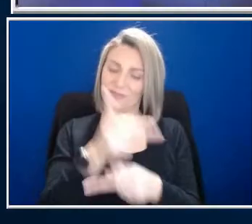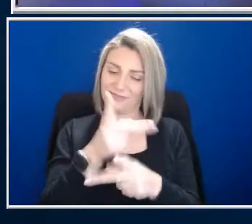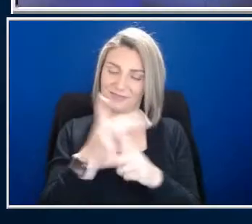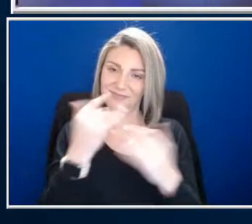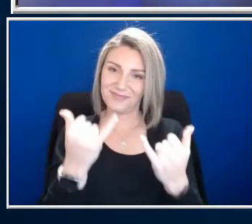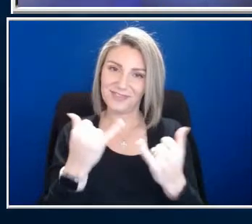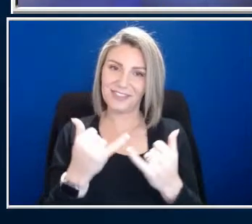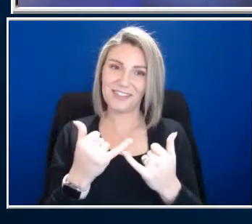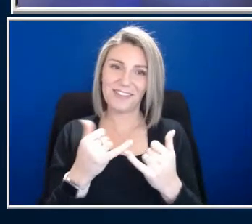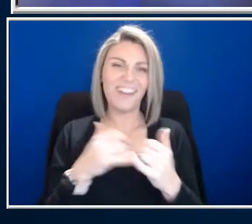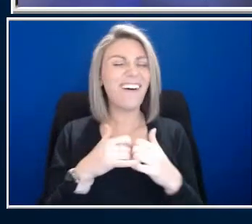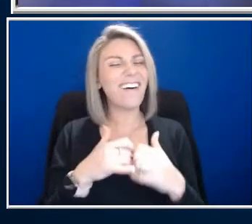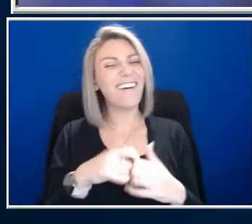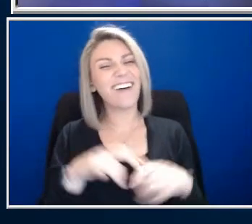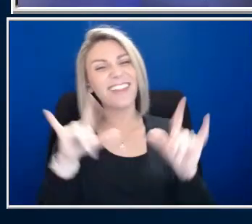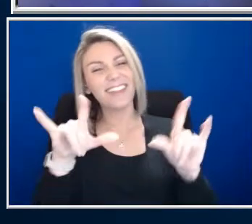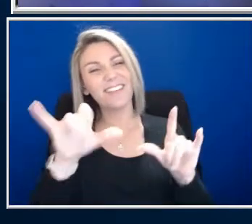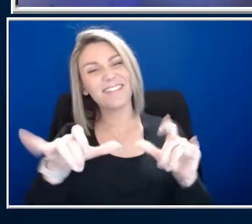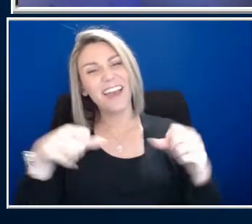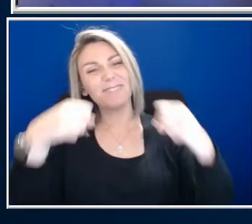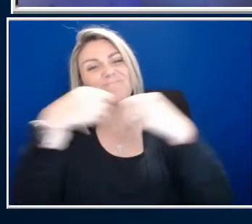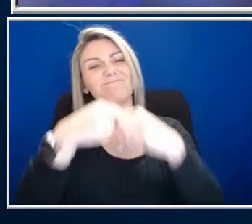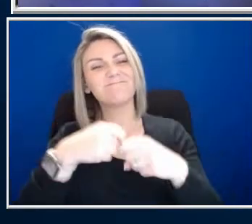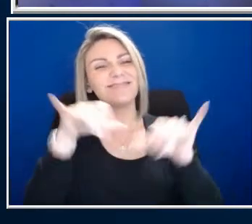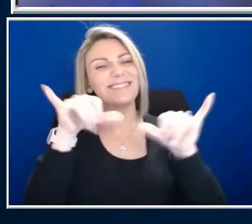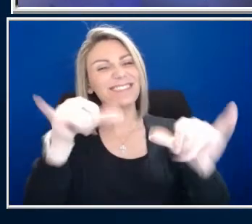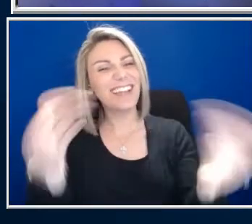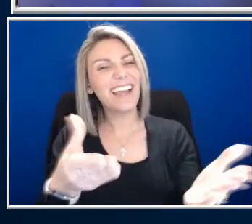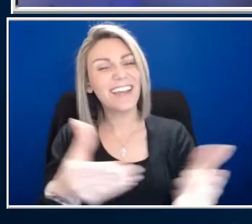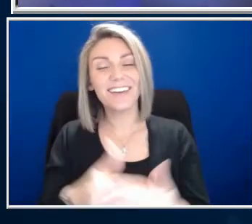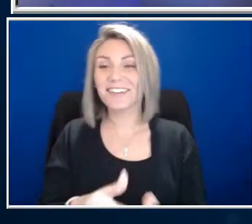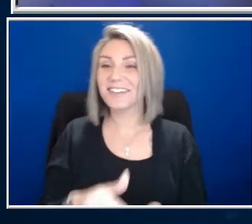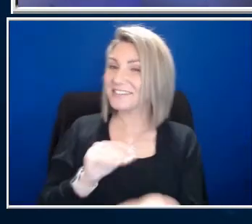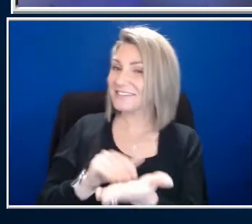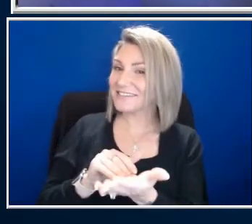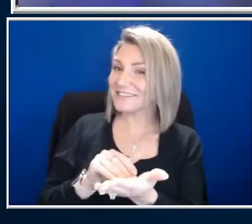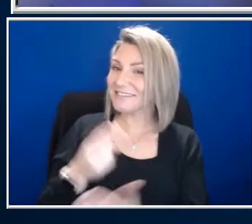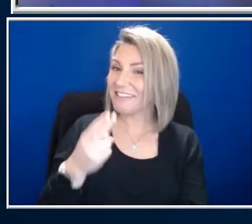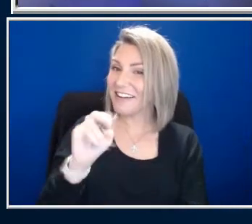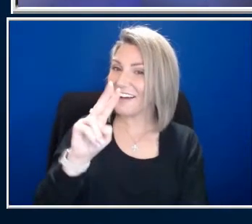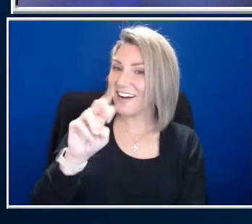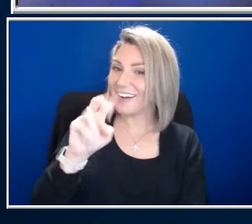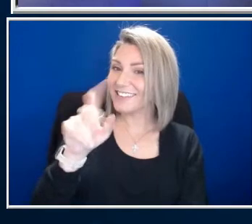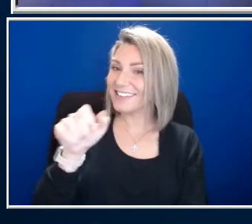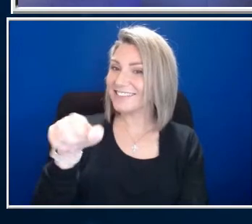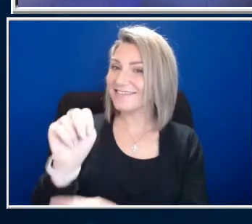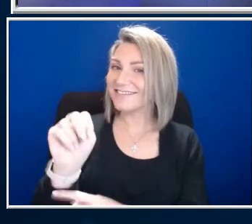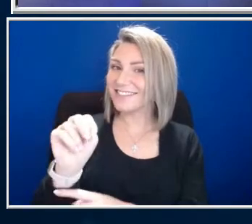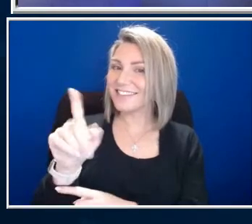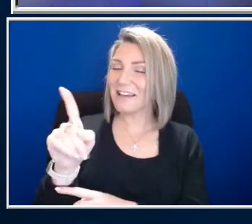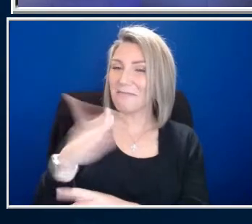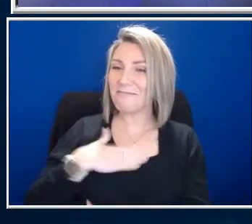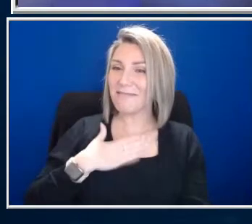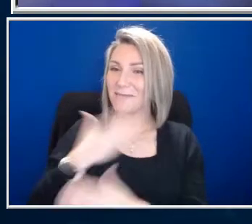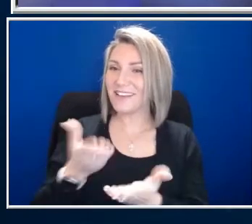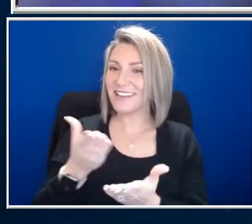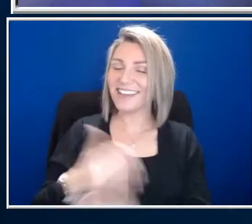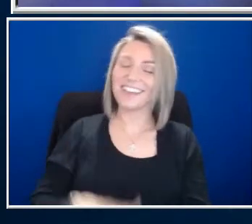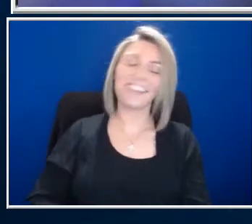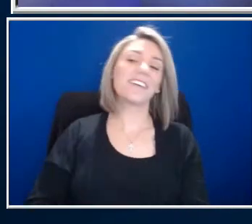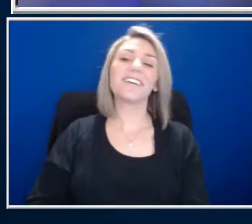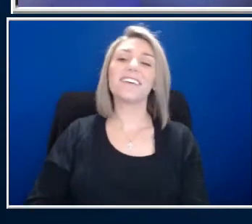that. All right. Stick around. You stick around. Dr. Hawkinson, what's the takeaway? I know you're so glad he's here with us. I think the takeaway